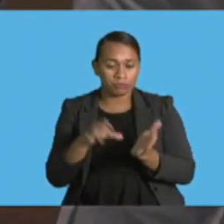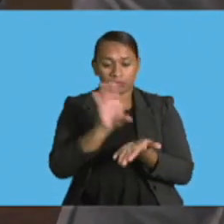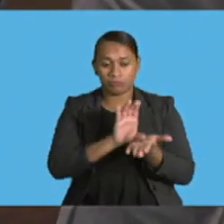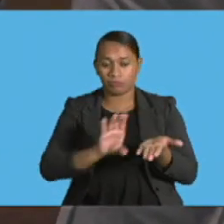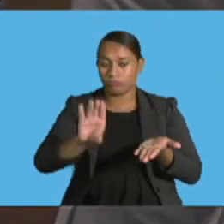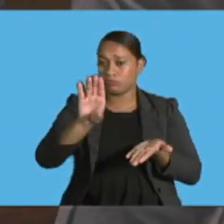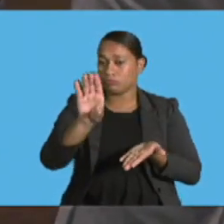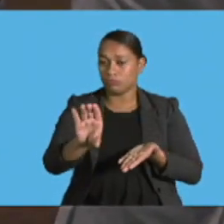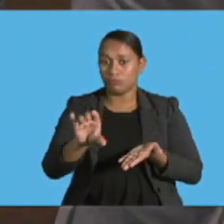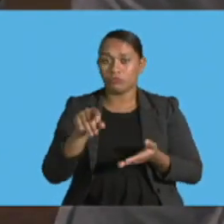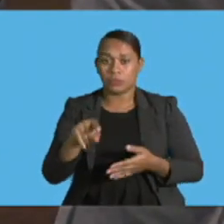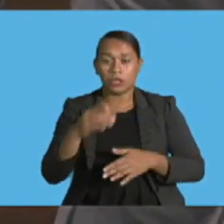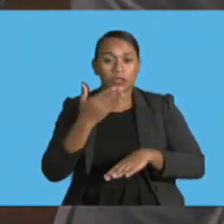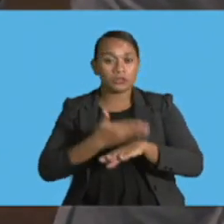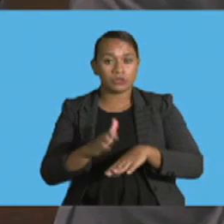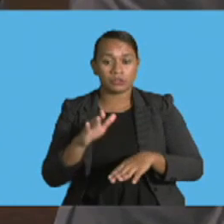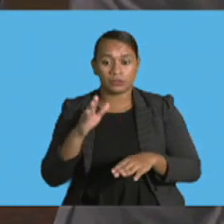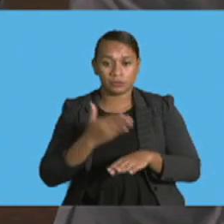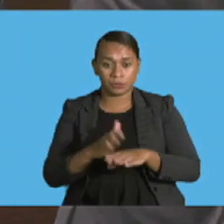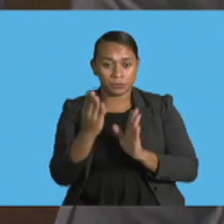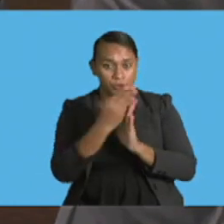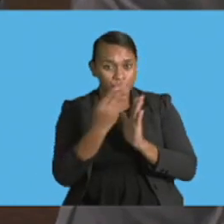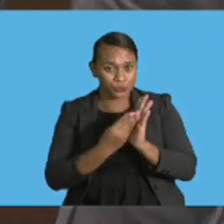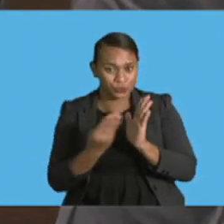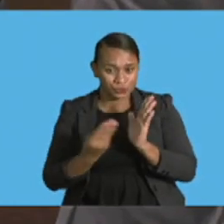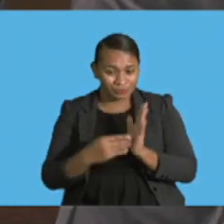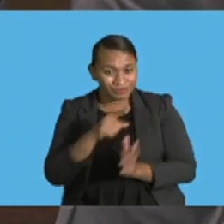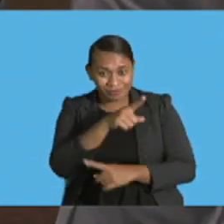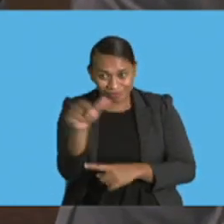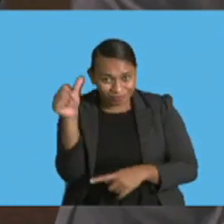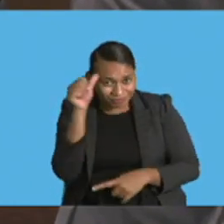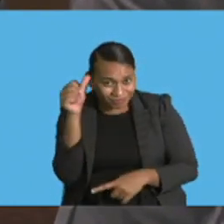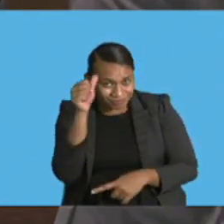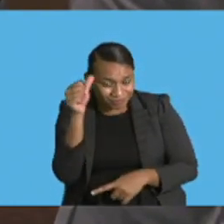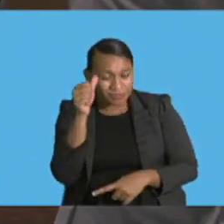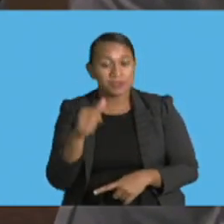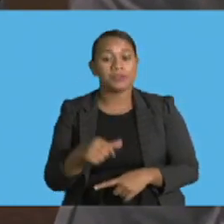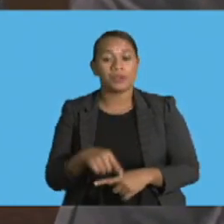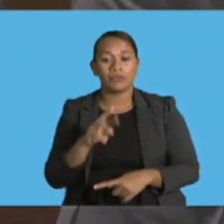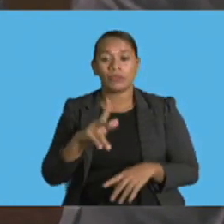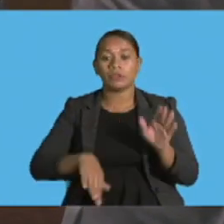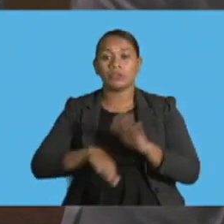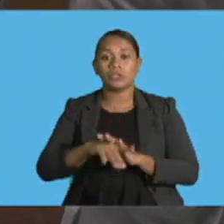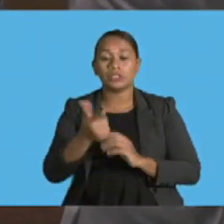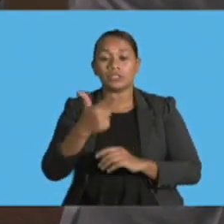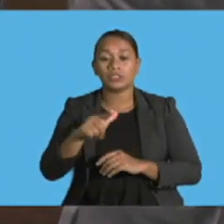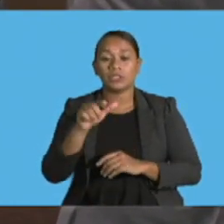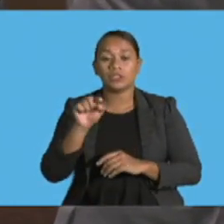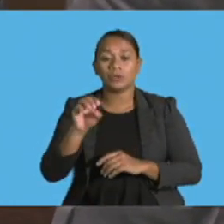Under the new budget, as you may know, Honorable Speaker, a total of $70.4 million,